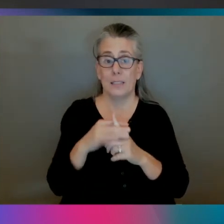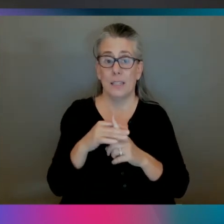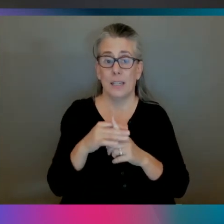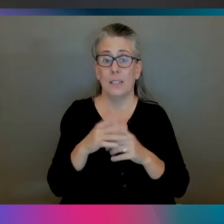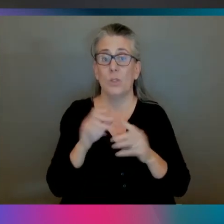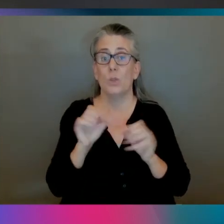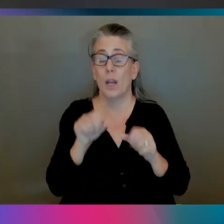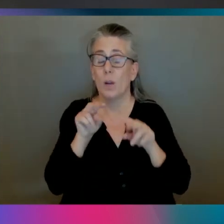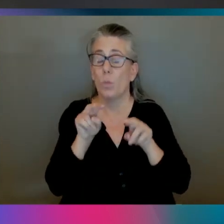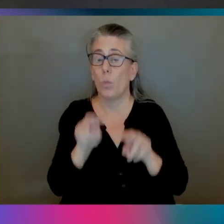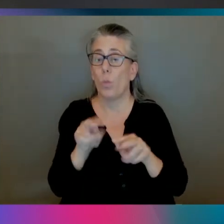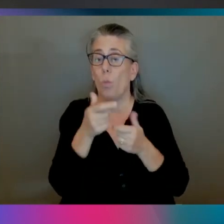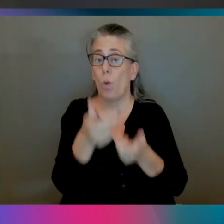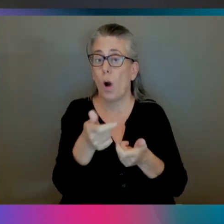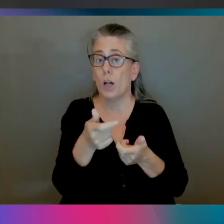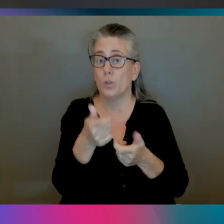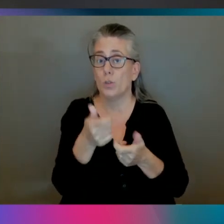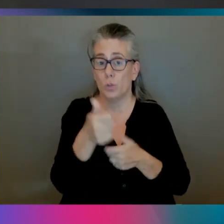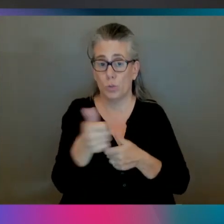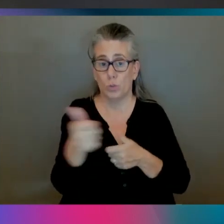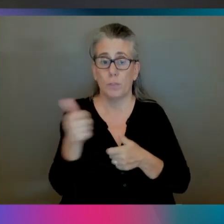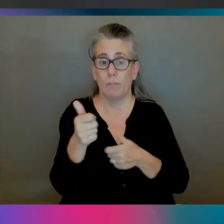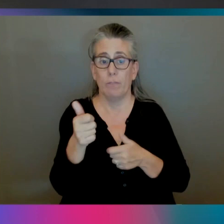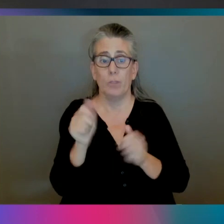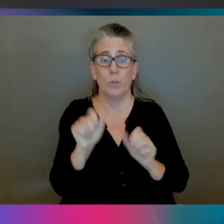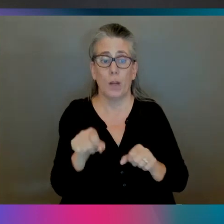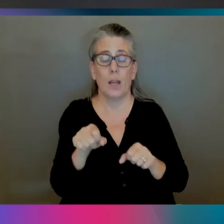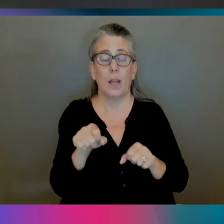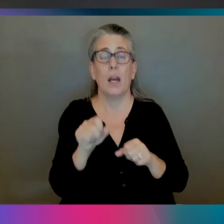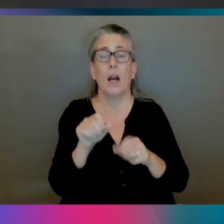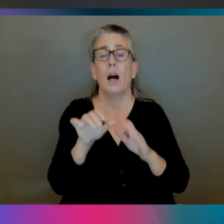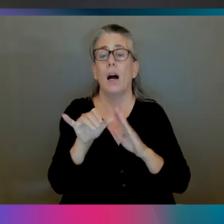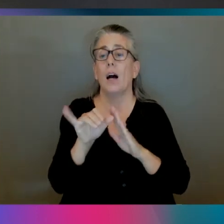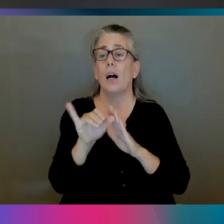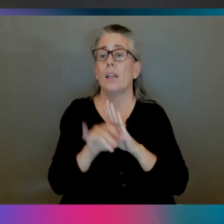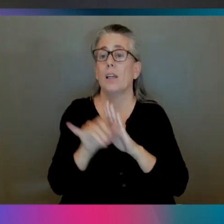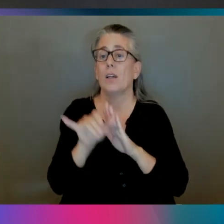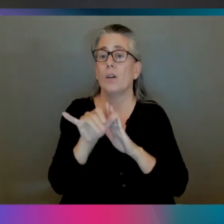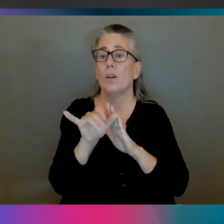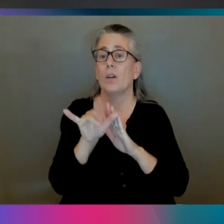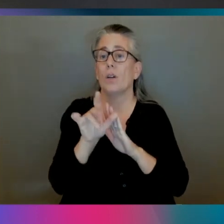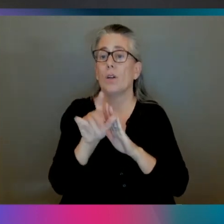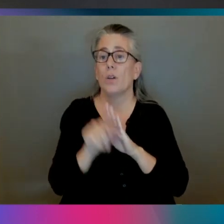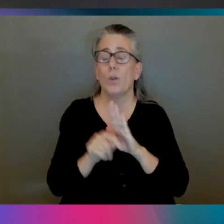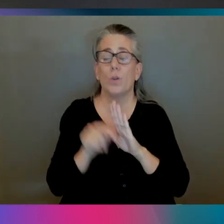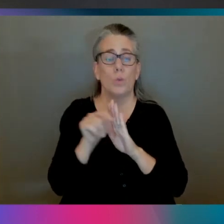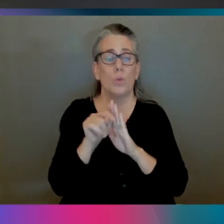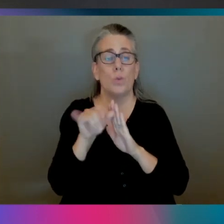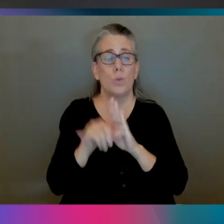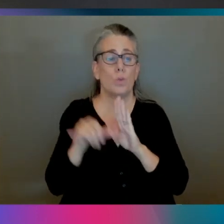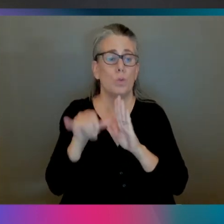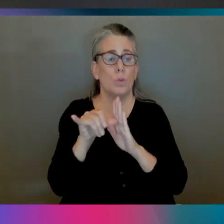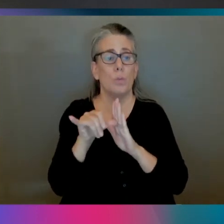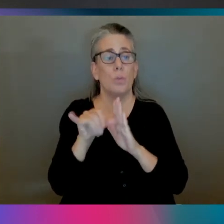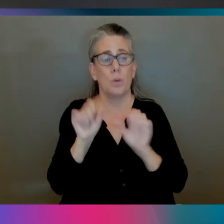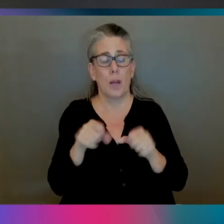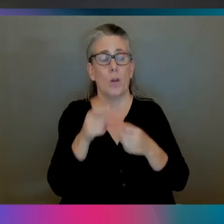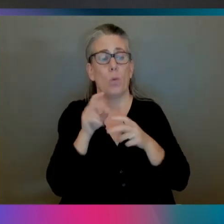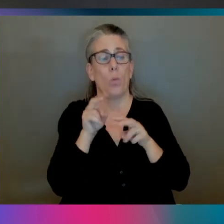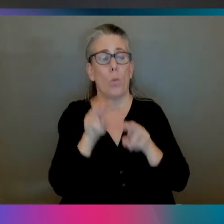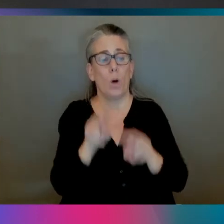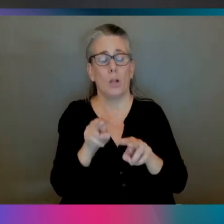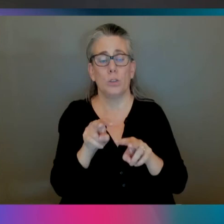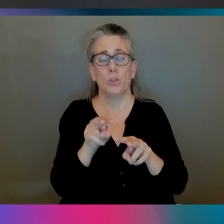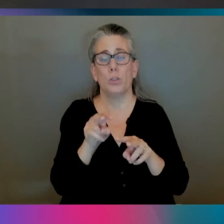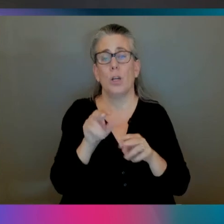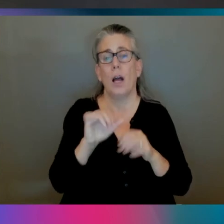recommendations using Amazon SageMaker on YouTube. We have a playlist and a video there. But that's pretty much it, Fred. Is there anything else that you want to bring